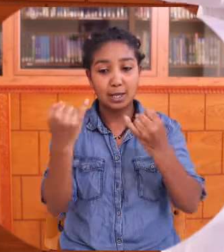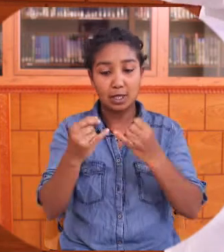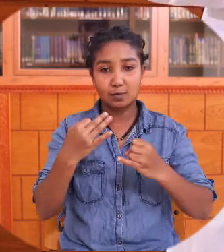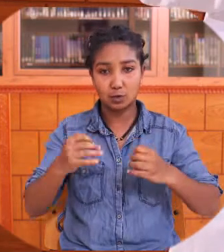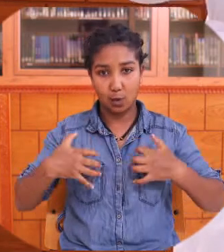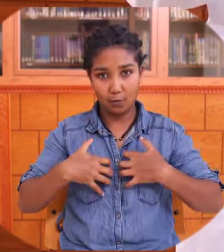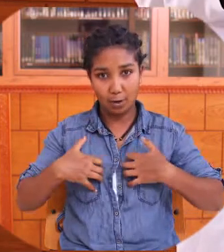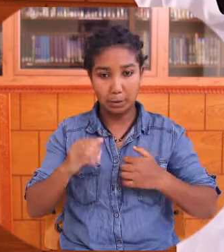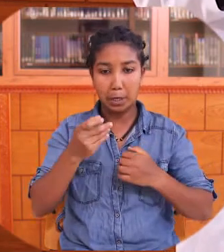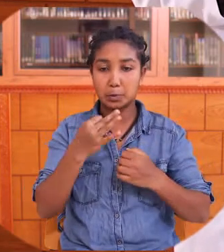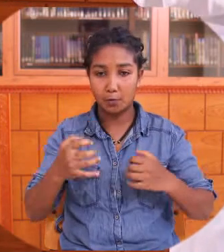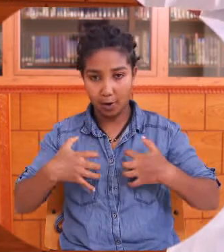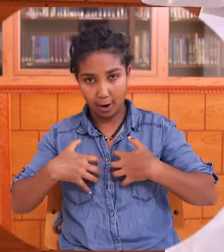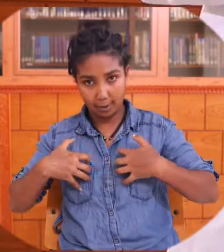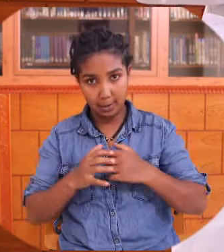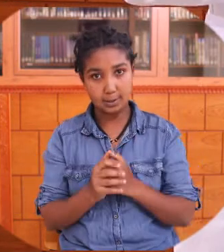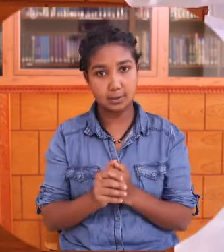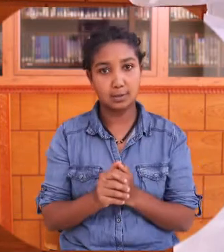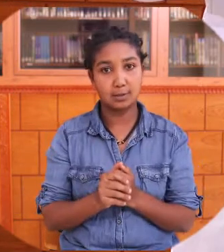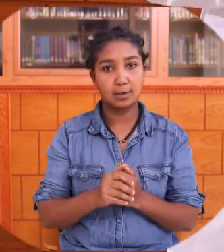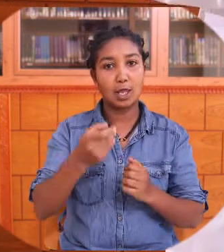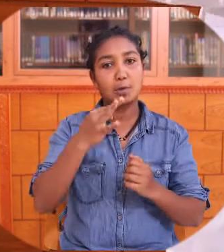of animals, types of animals